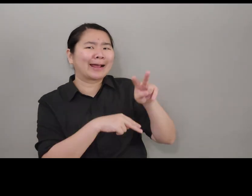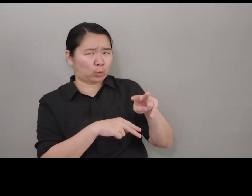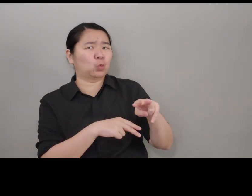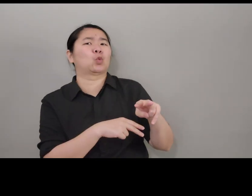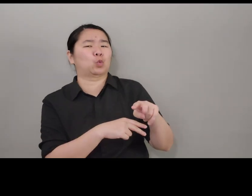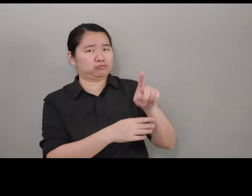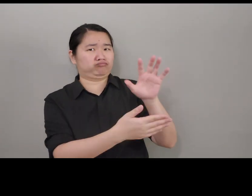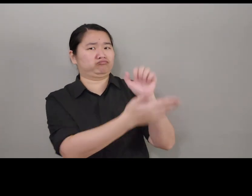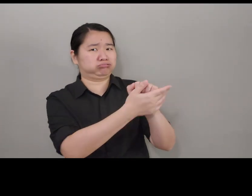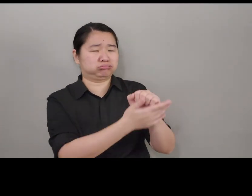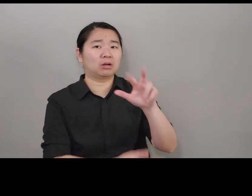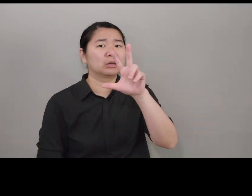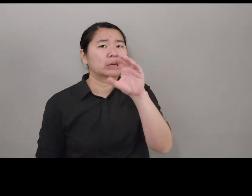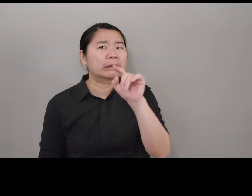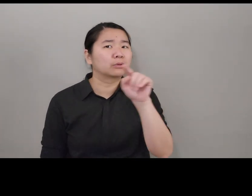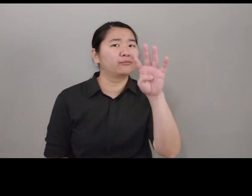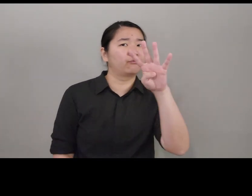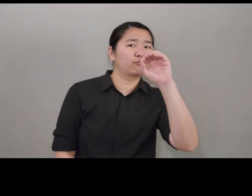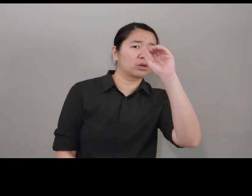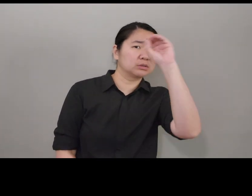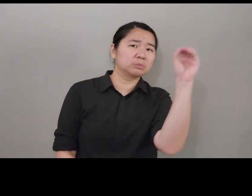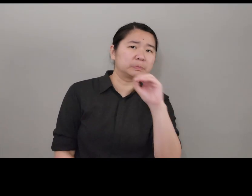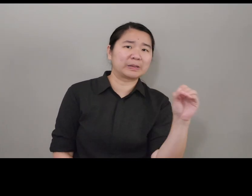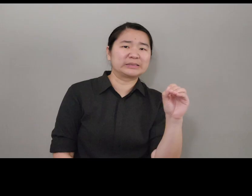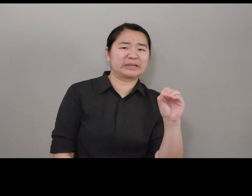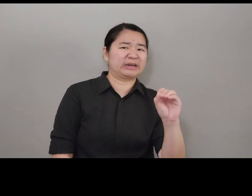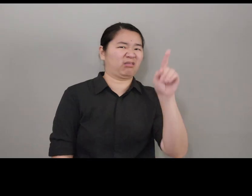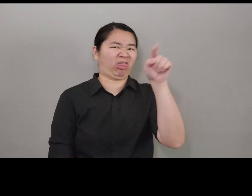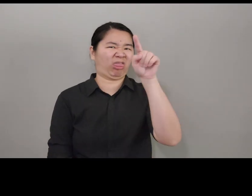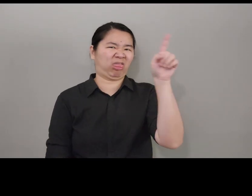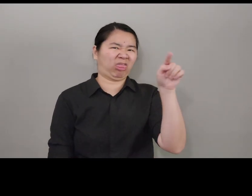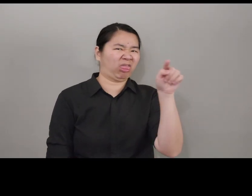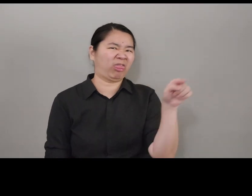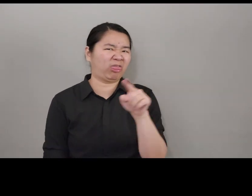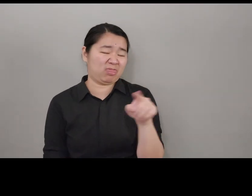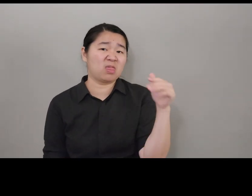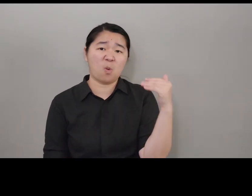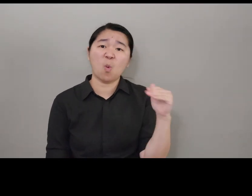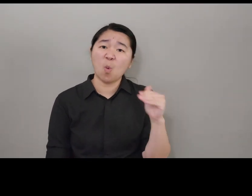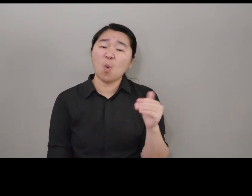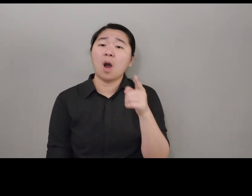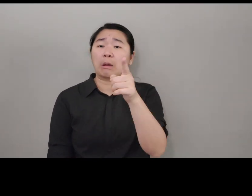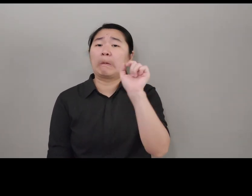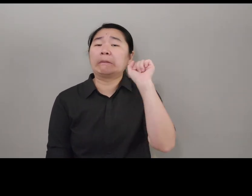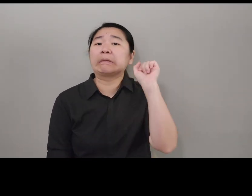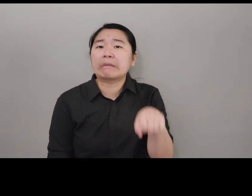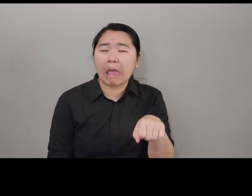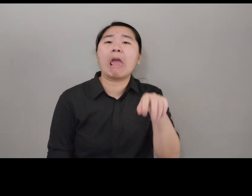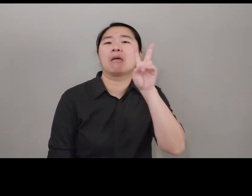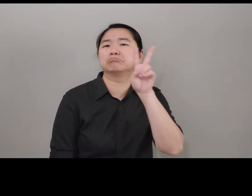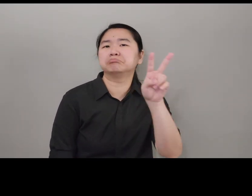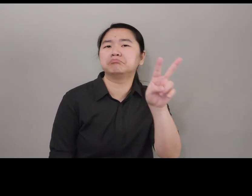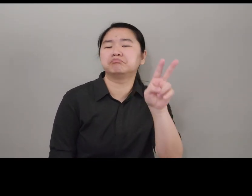It's really difficult to go beyond that. You can find issues for people, but you cannot definitely give an